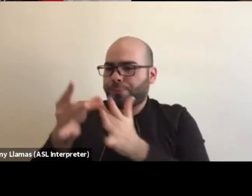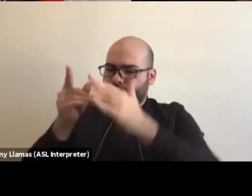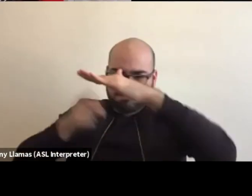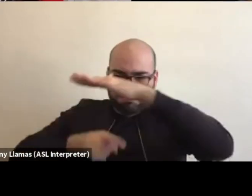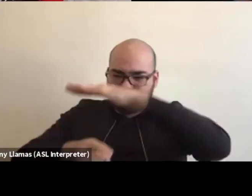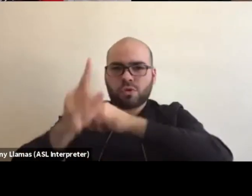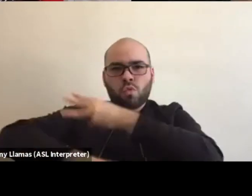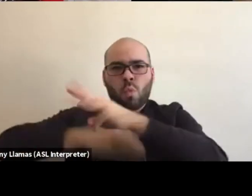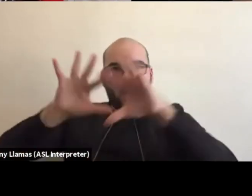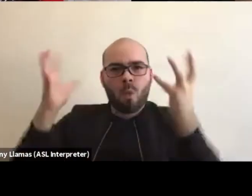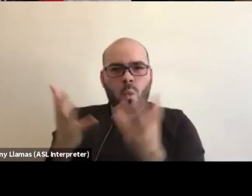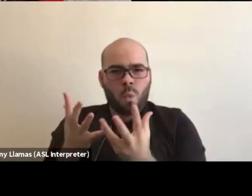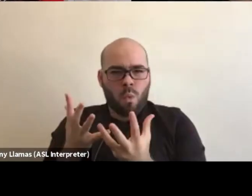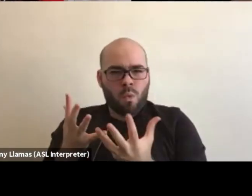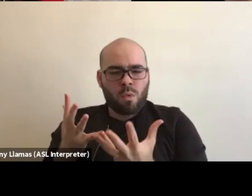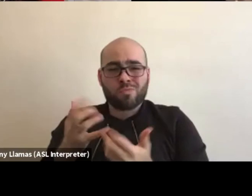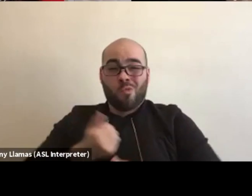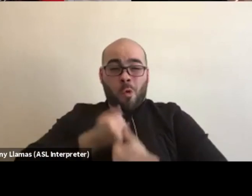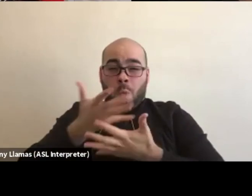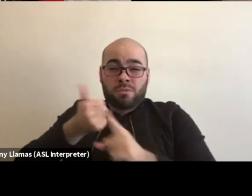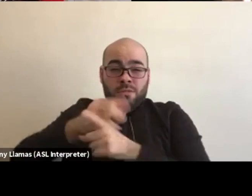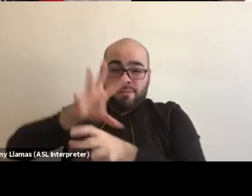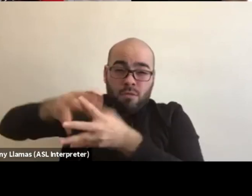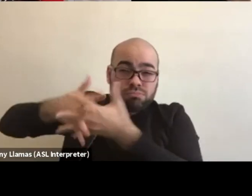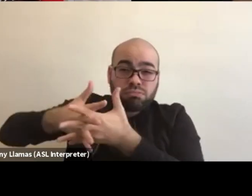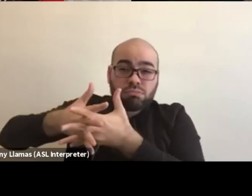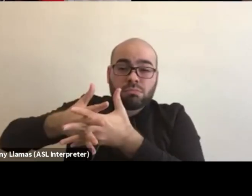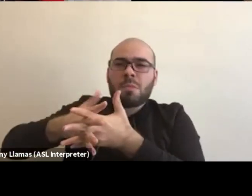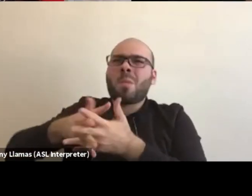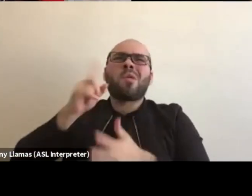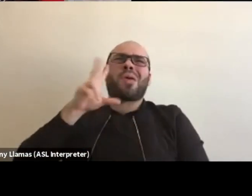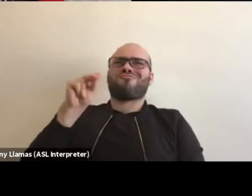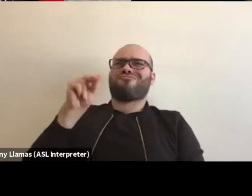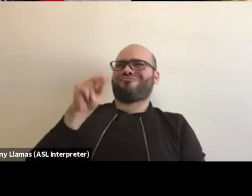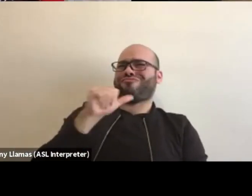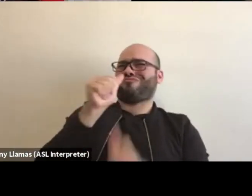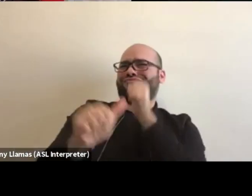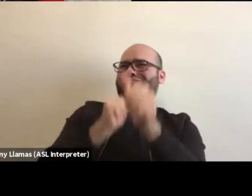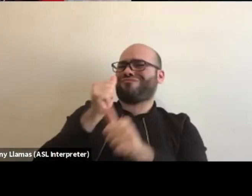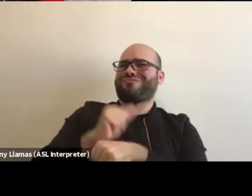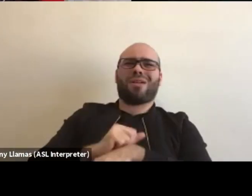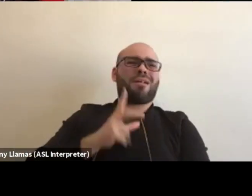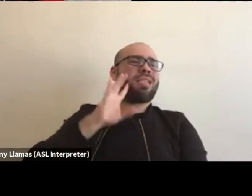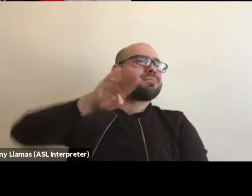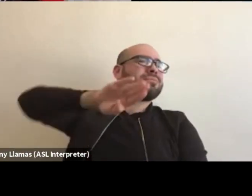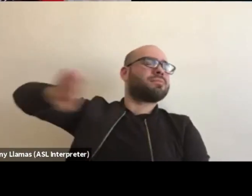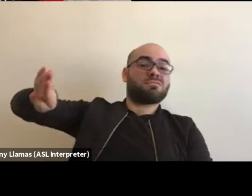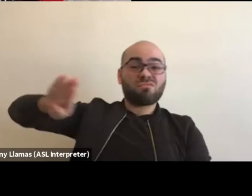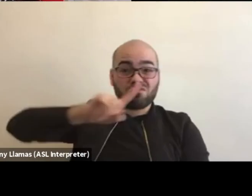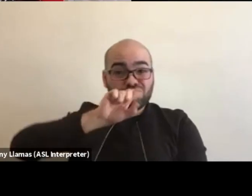poetry is sort of always there, even if you think it is or not. Sure. it sort of finds its way